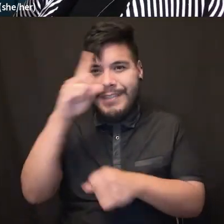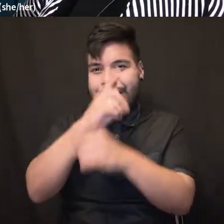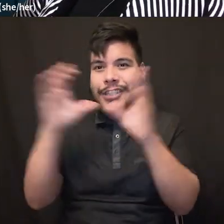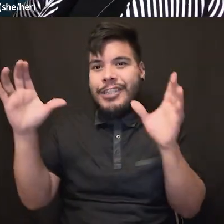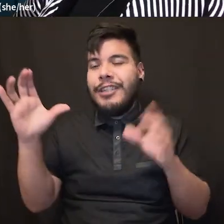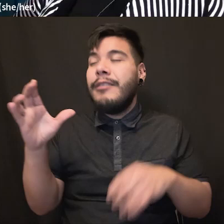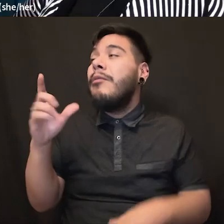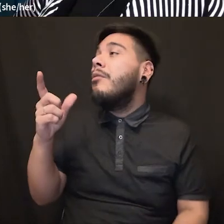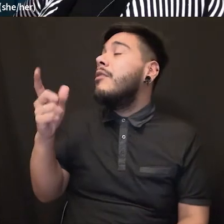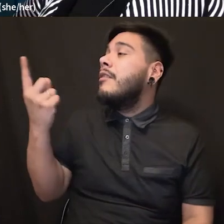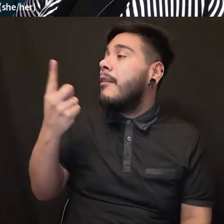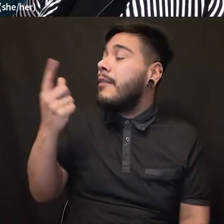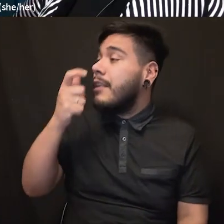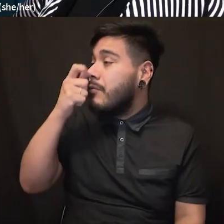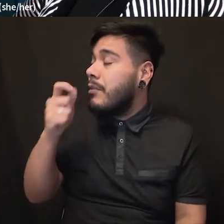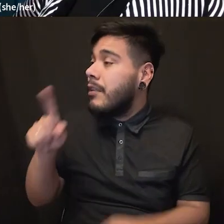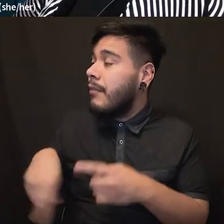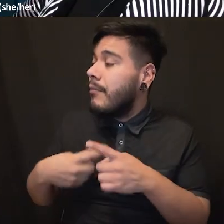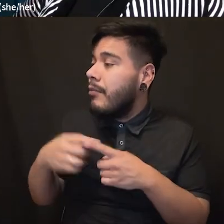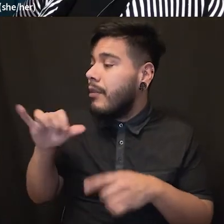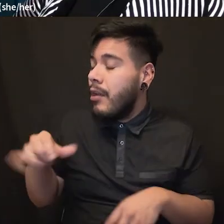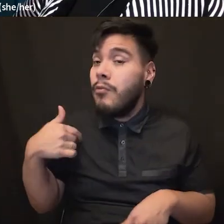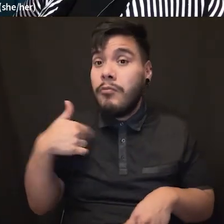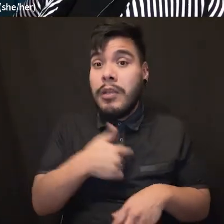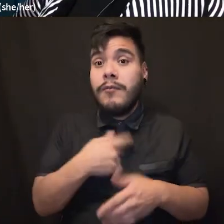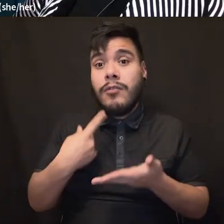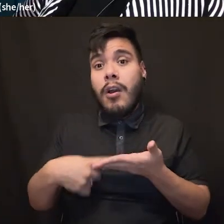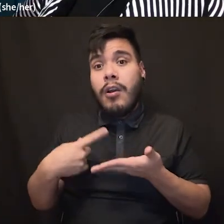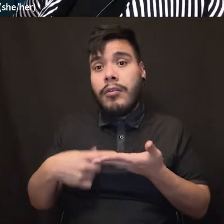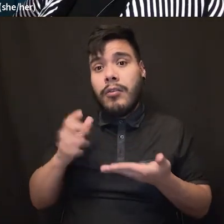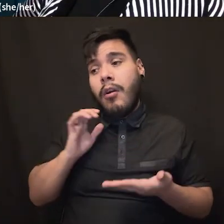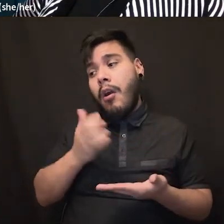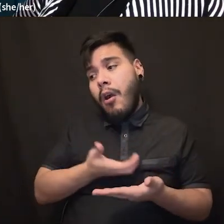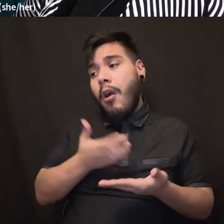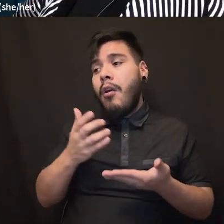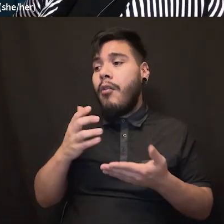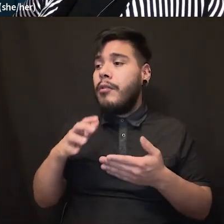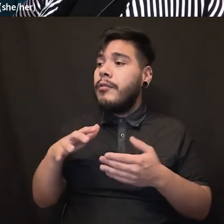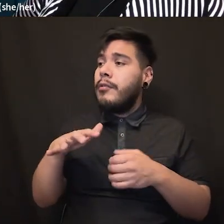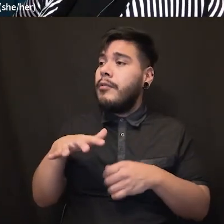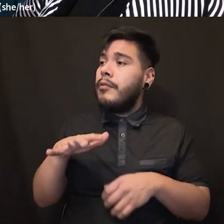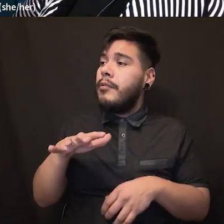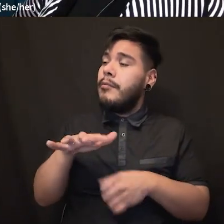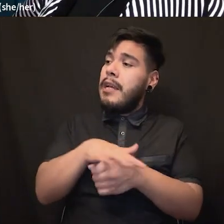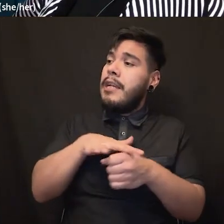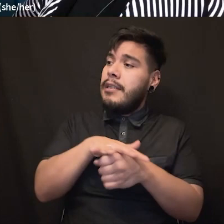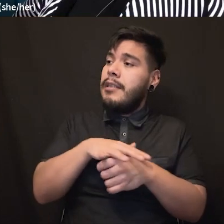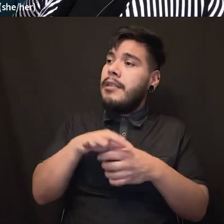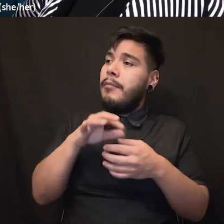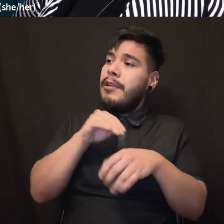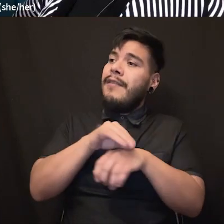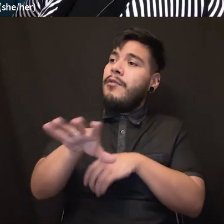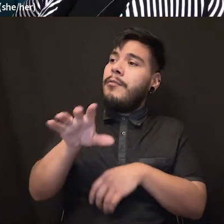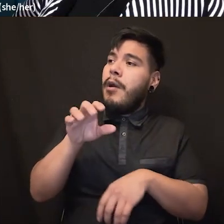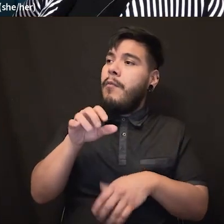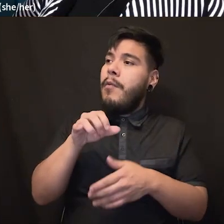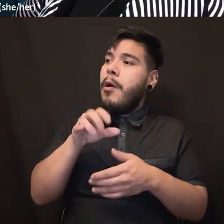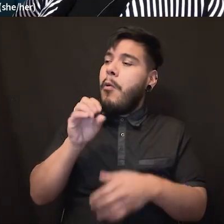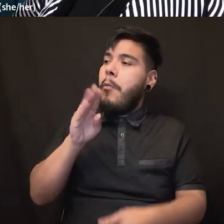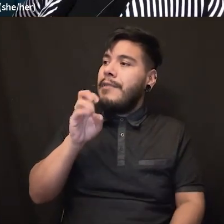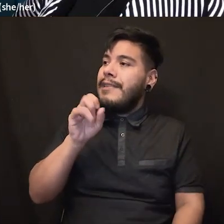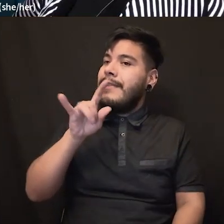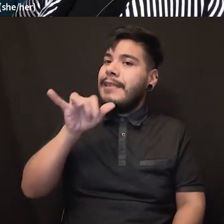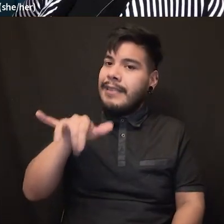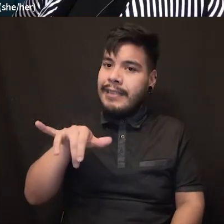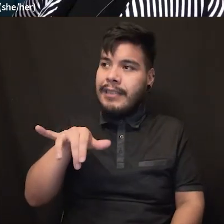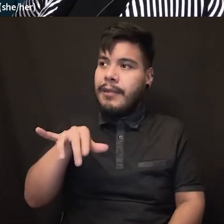that, Chris, is, like, we've talked quite a bit in our space about the influence of obesity organizations on the